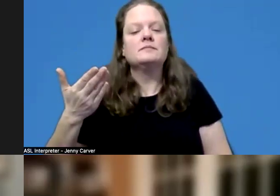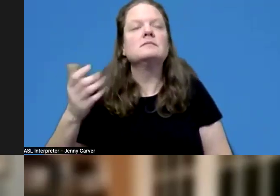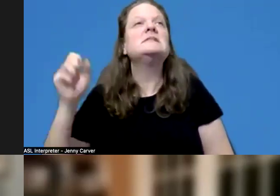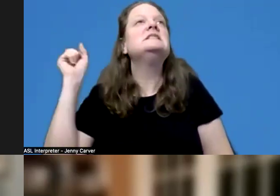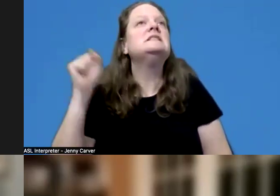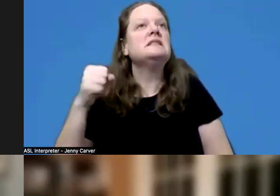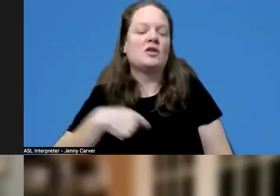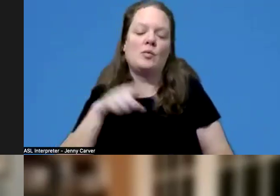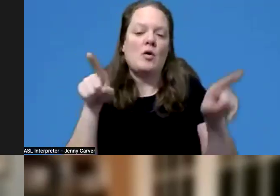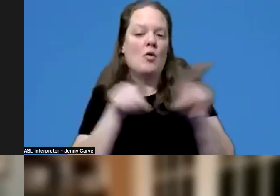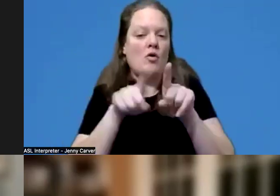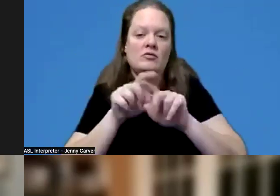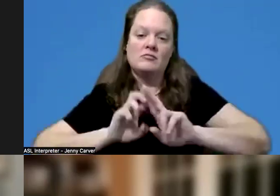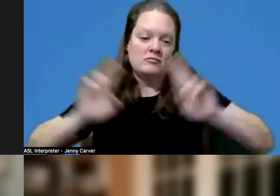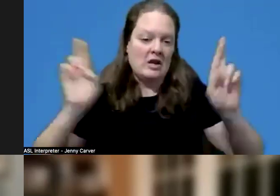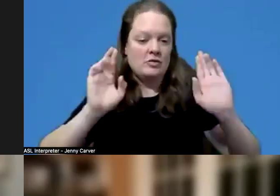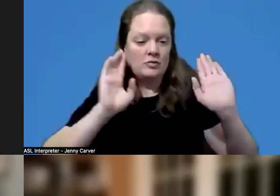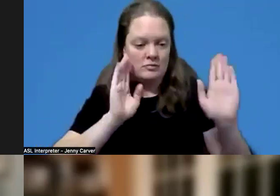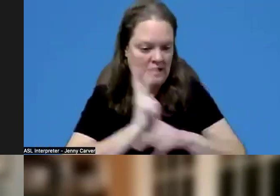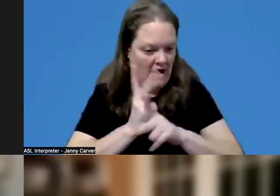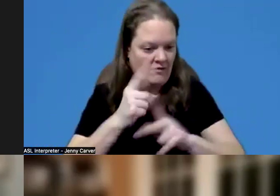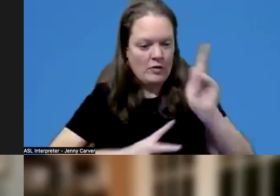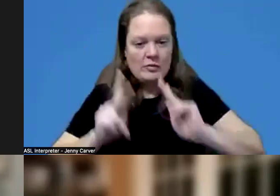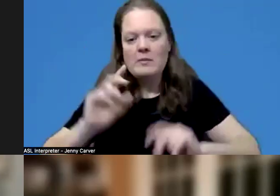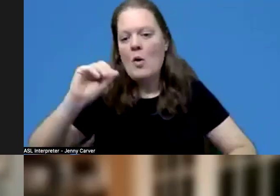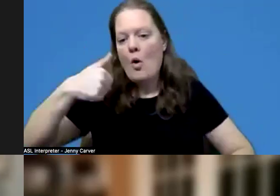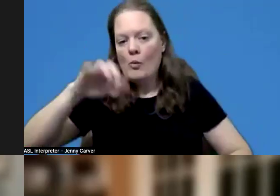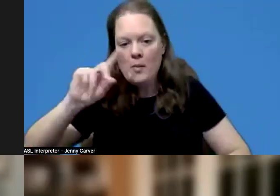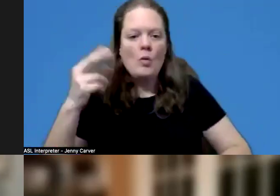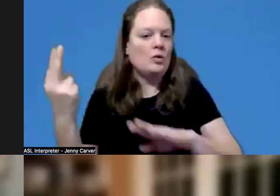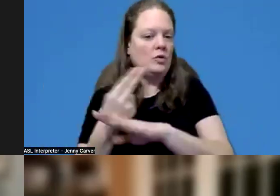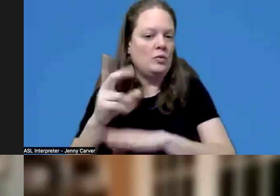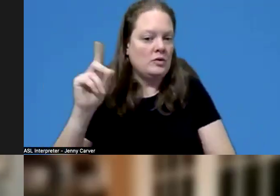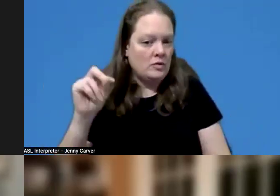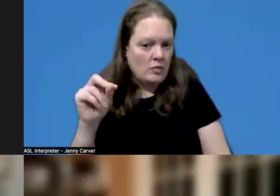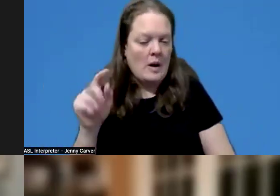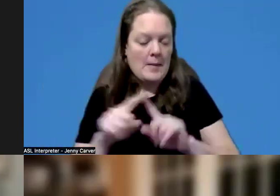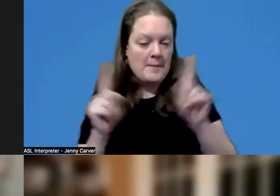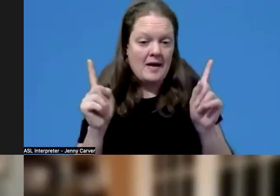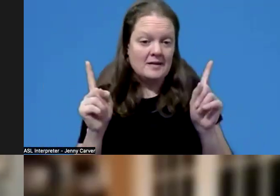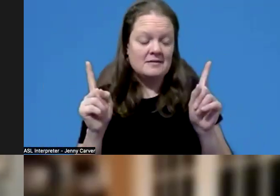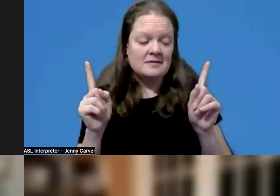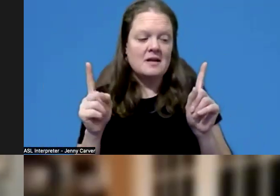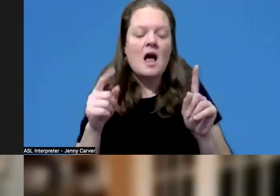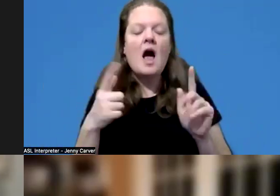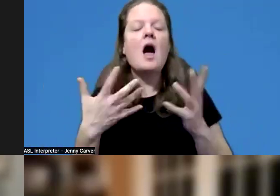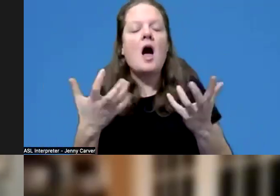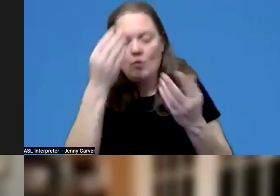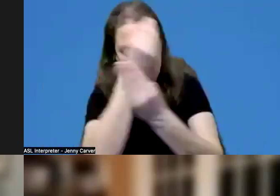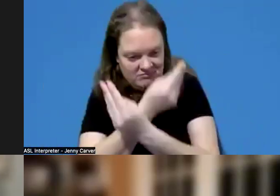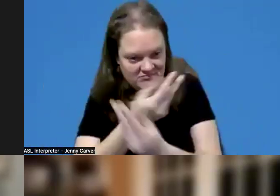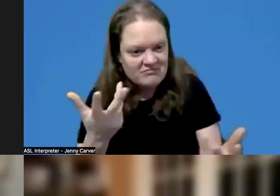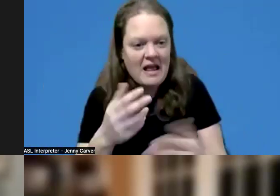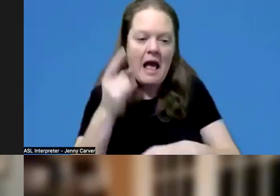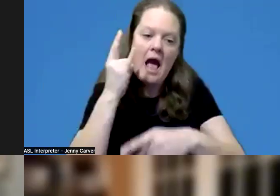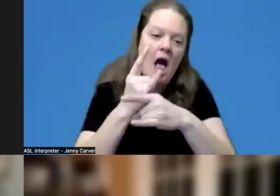we are also prepared to handle those persons who have opioid use disorders. But I just want to let the people know